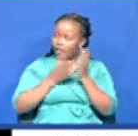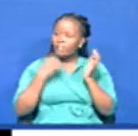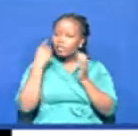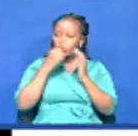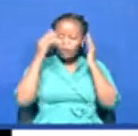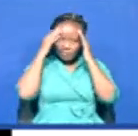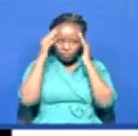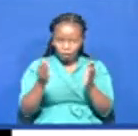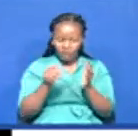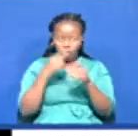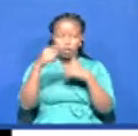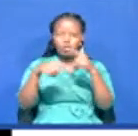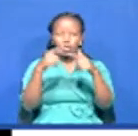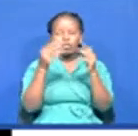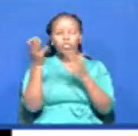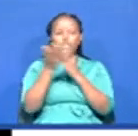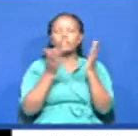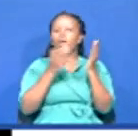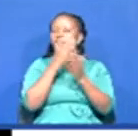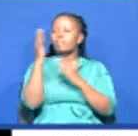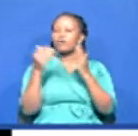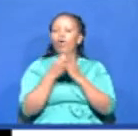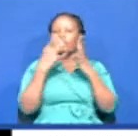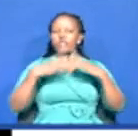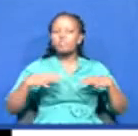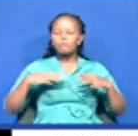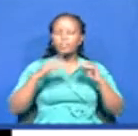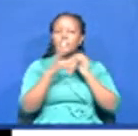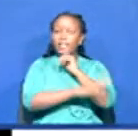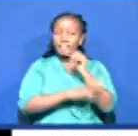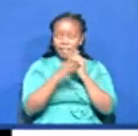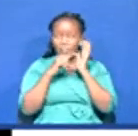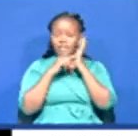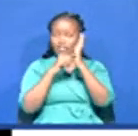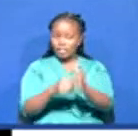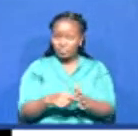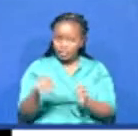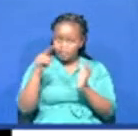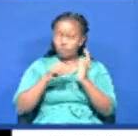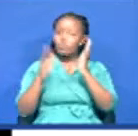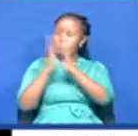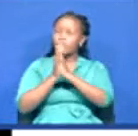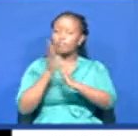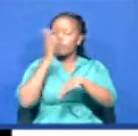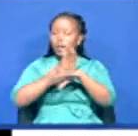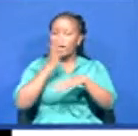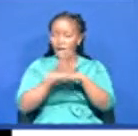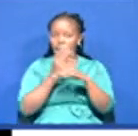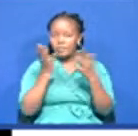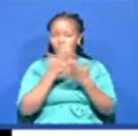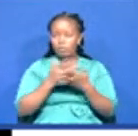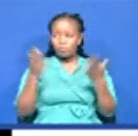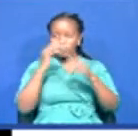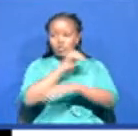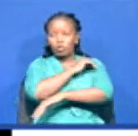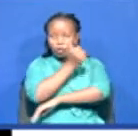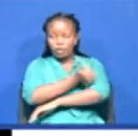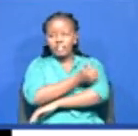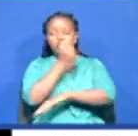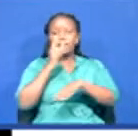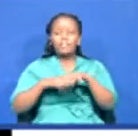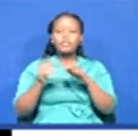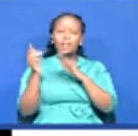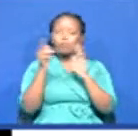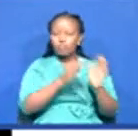serving all citizens in this country. And especially, we want to pray for Anti-Counterfeit Authority as we organize this event.